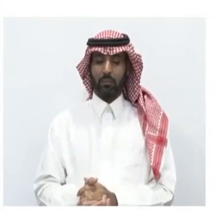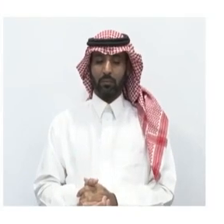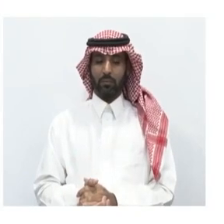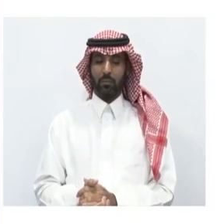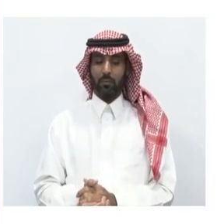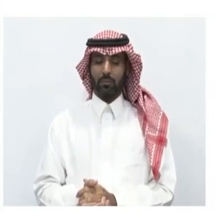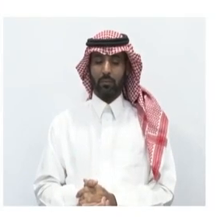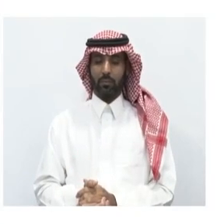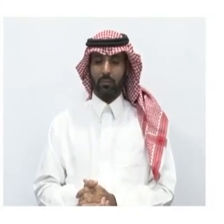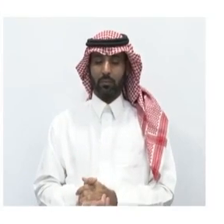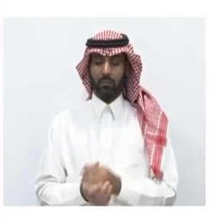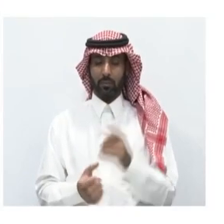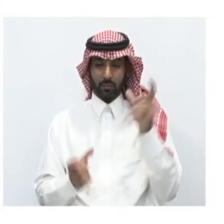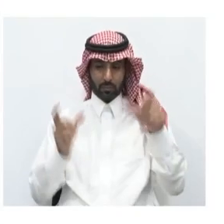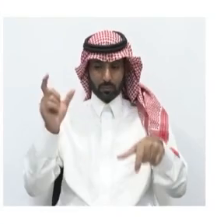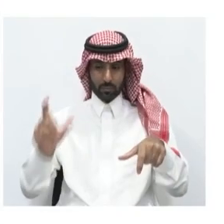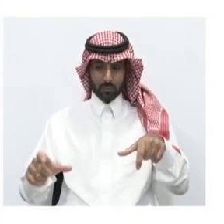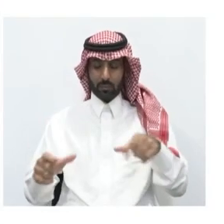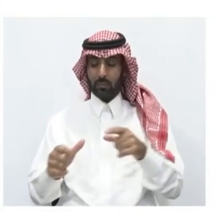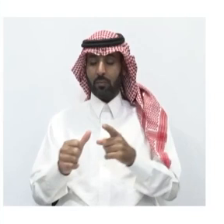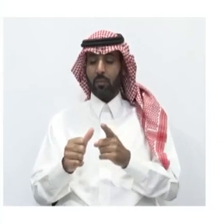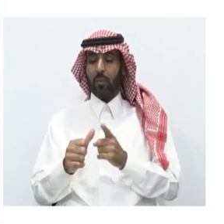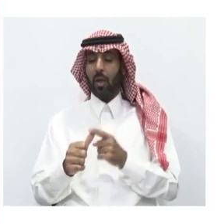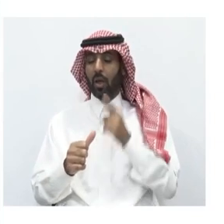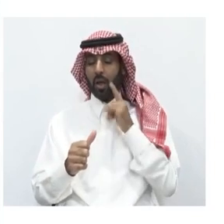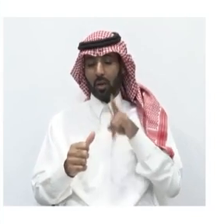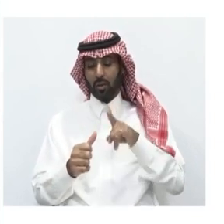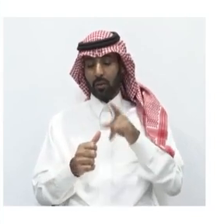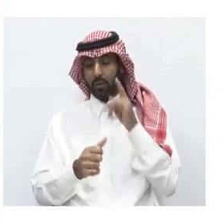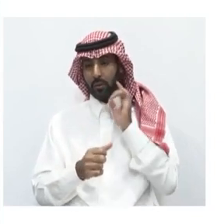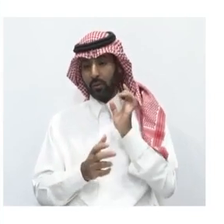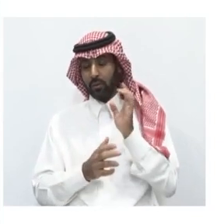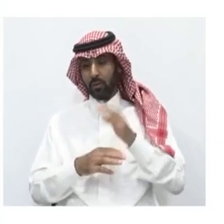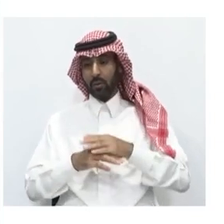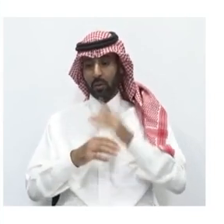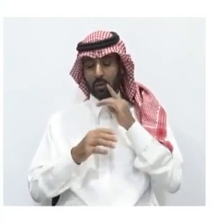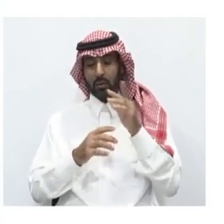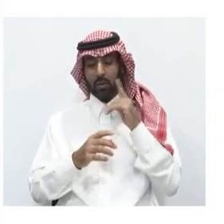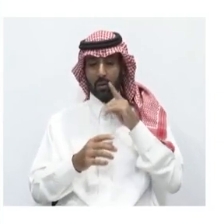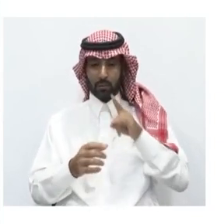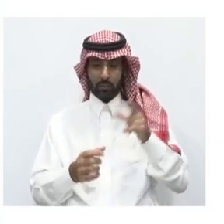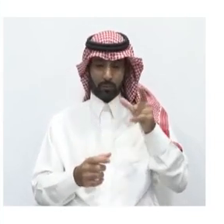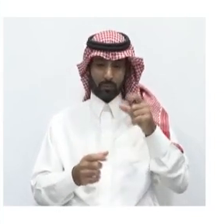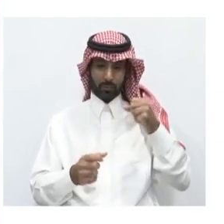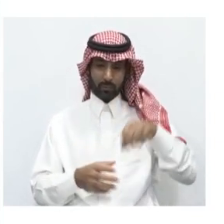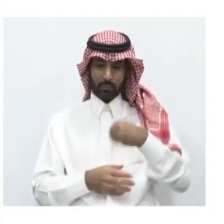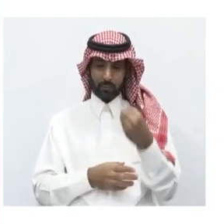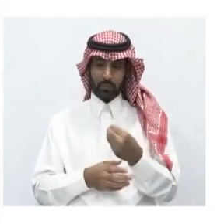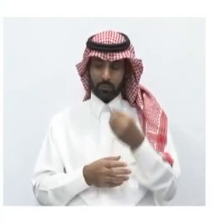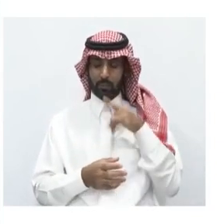the conversation between the flight attendant and the passenger. Let's listen.